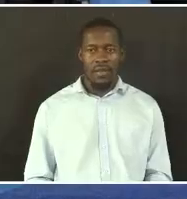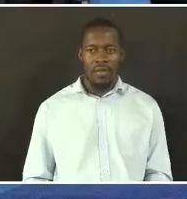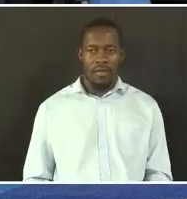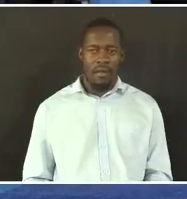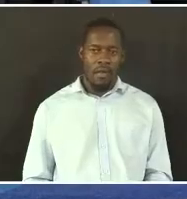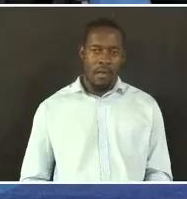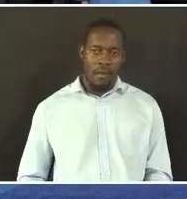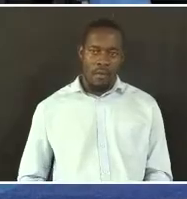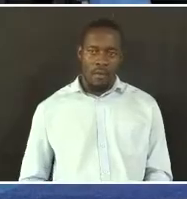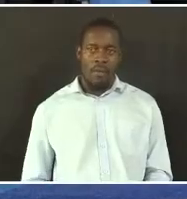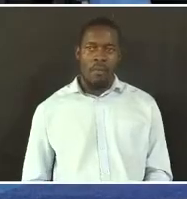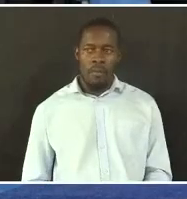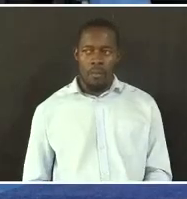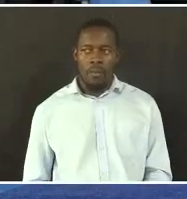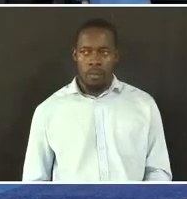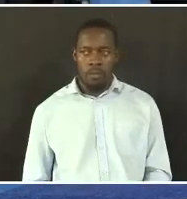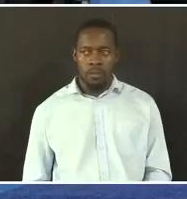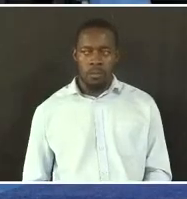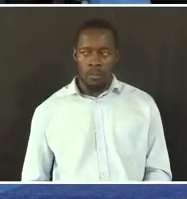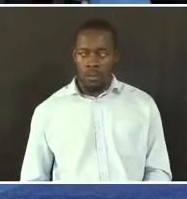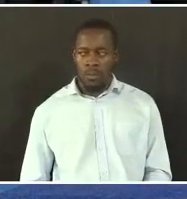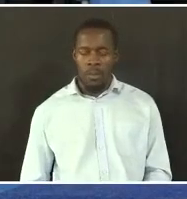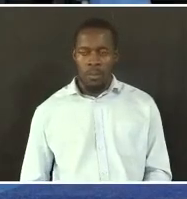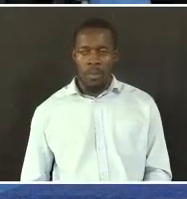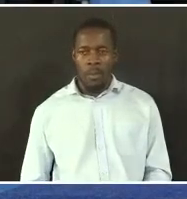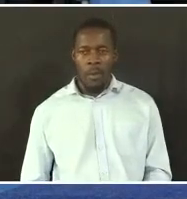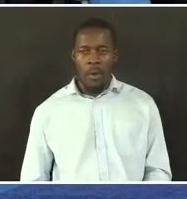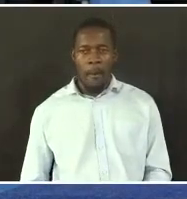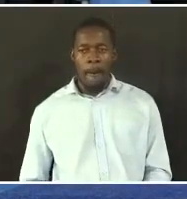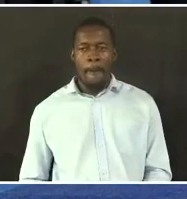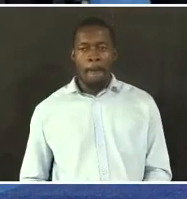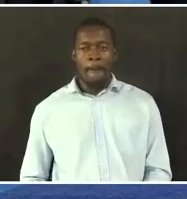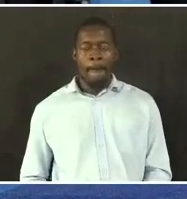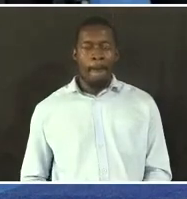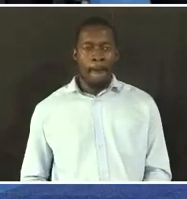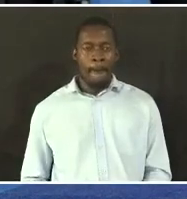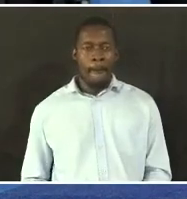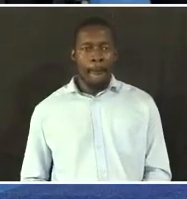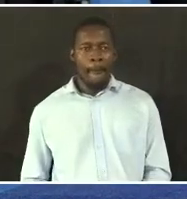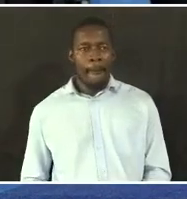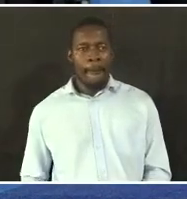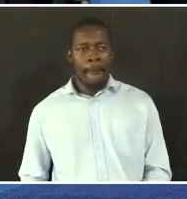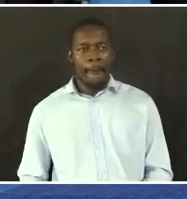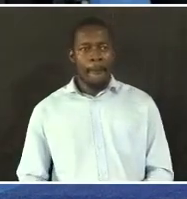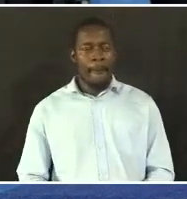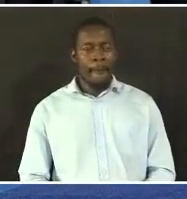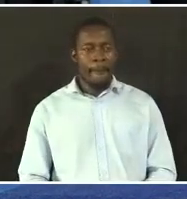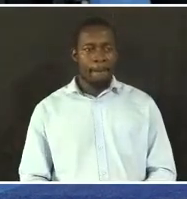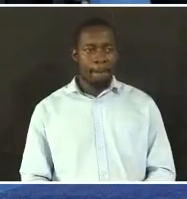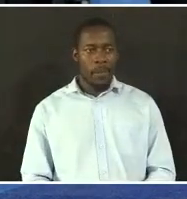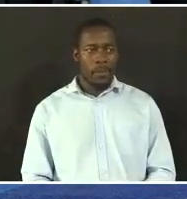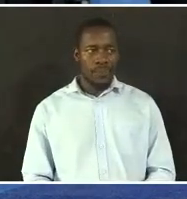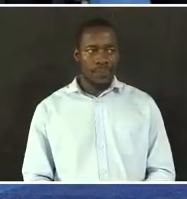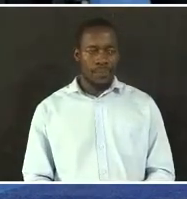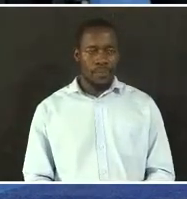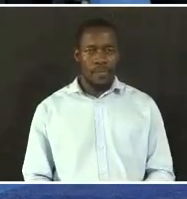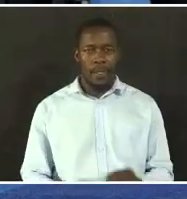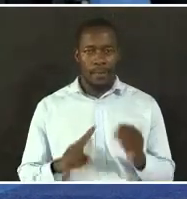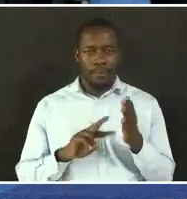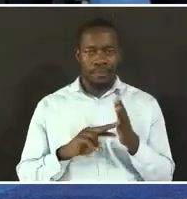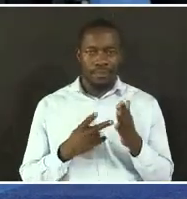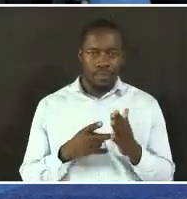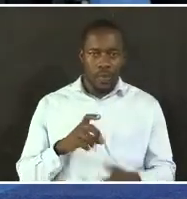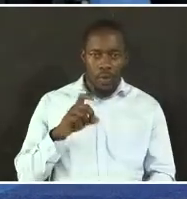eat. So their state becomes horrible. Now, we are supposed to bring dignity to these people, whether they